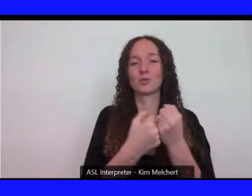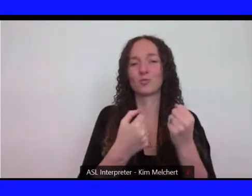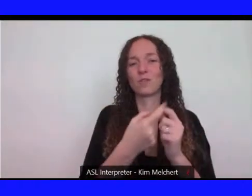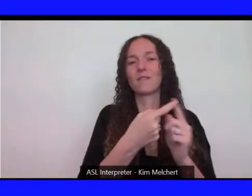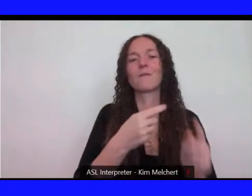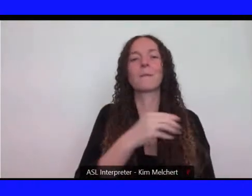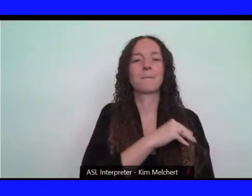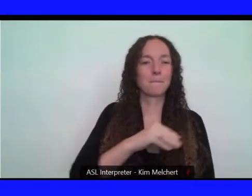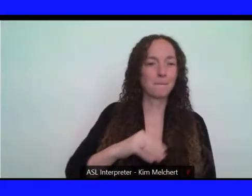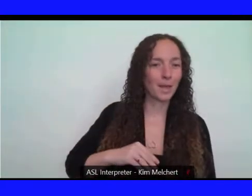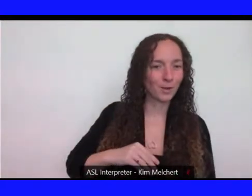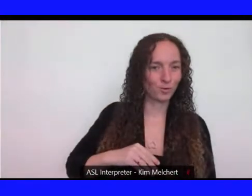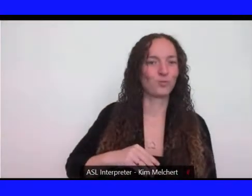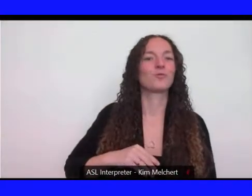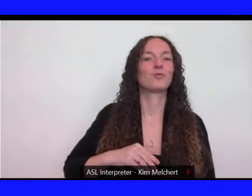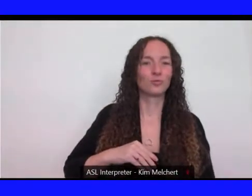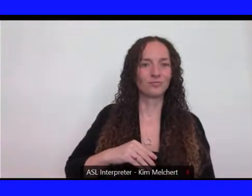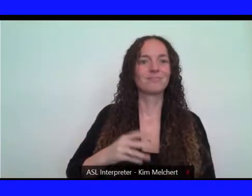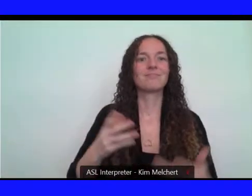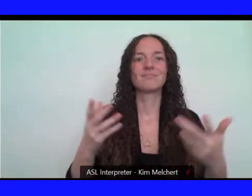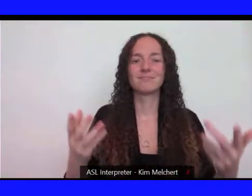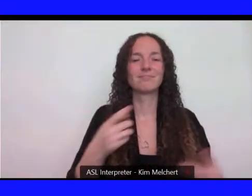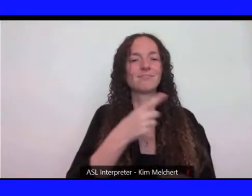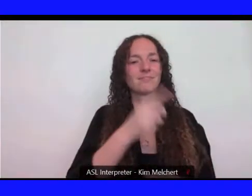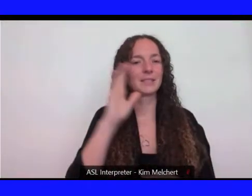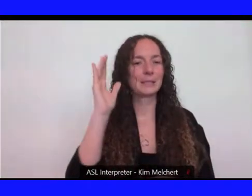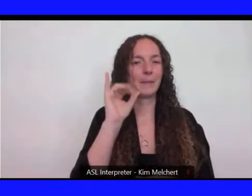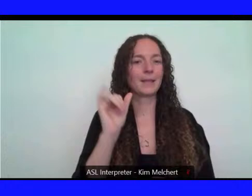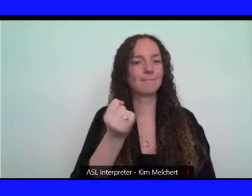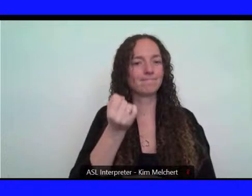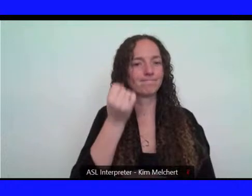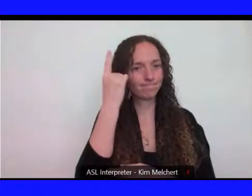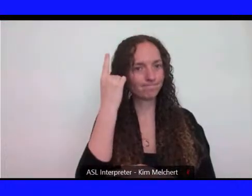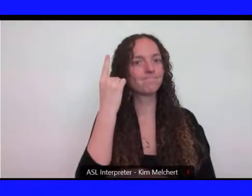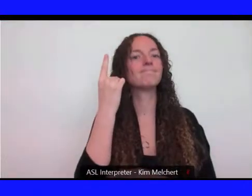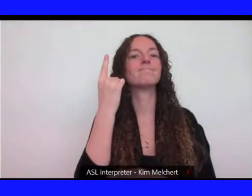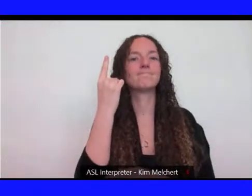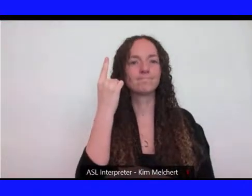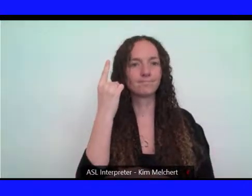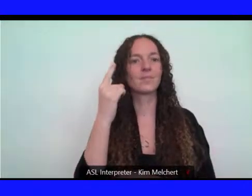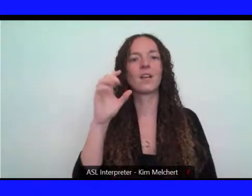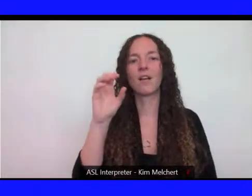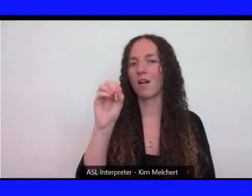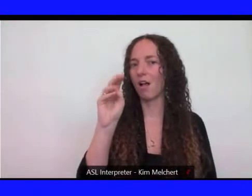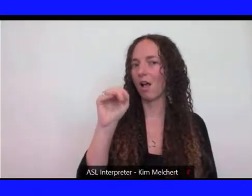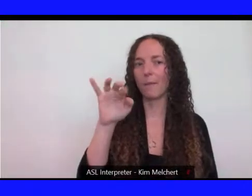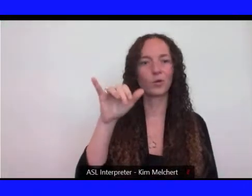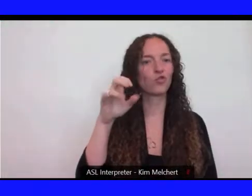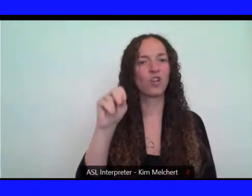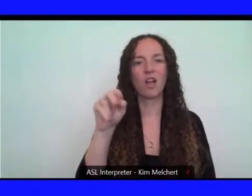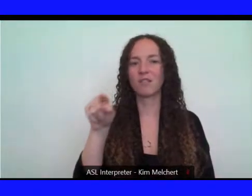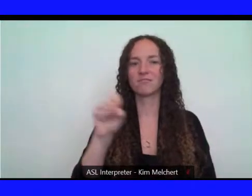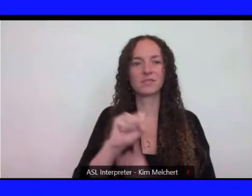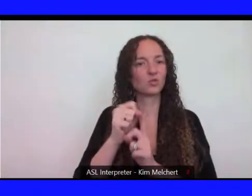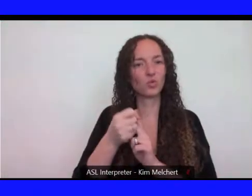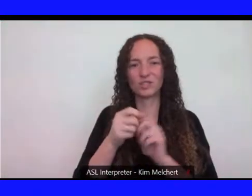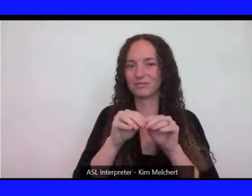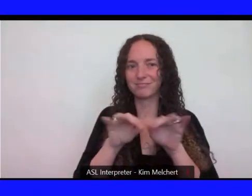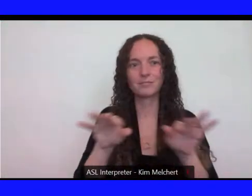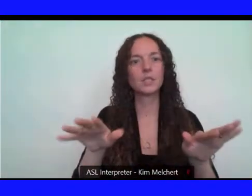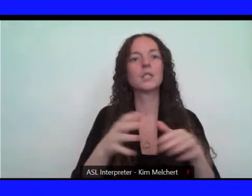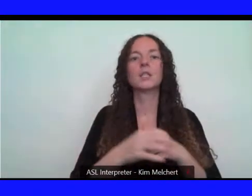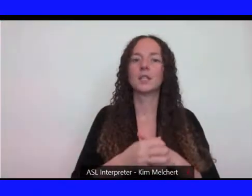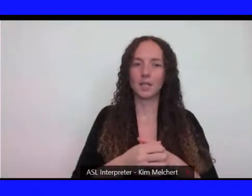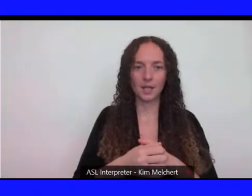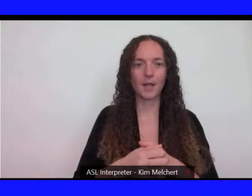Now it's back to you, Matt. Great. Thanks again. So we'll go through some of our key dashboard measures, the